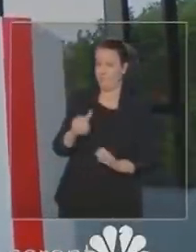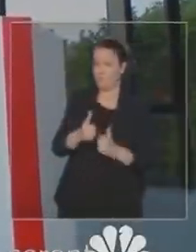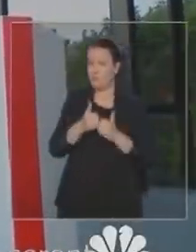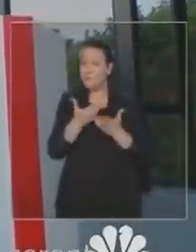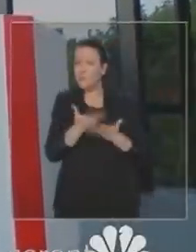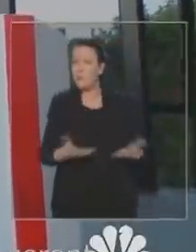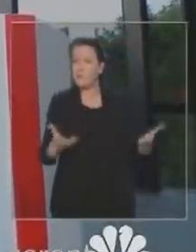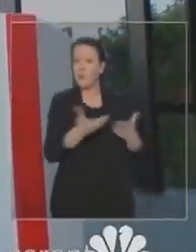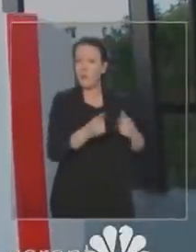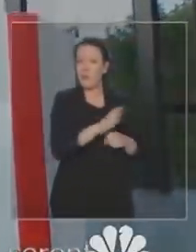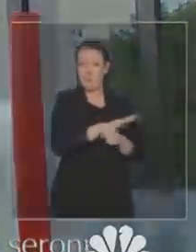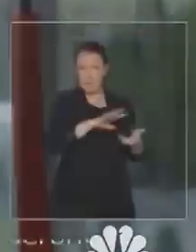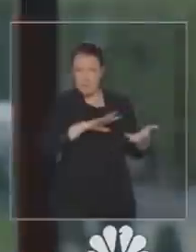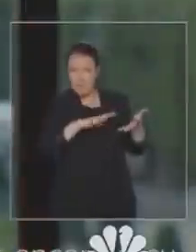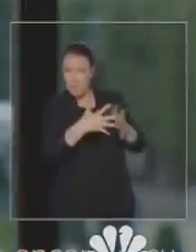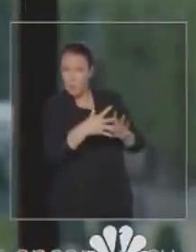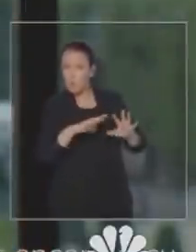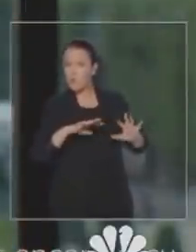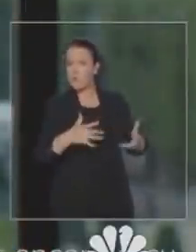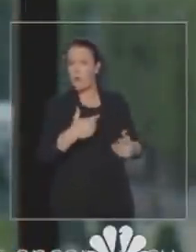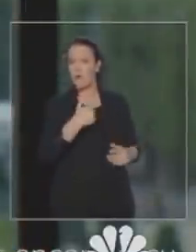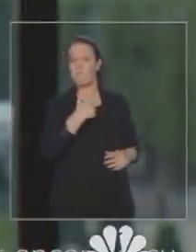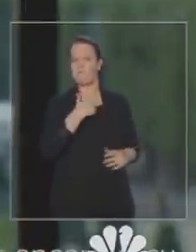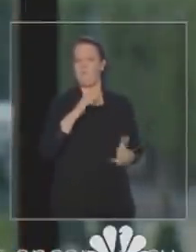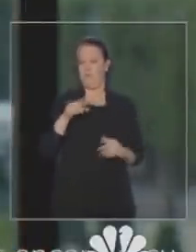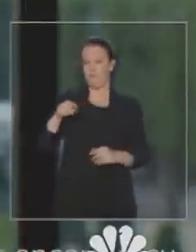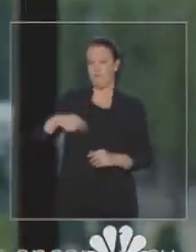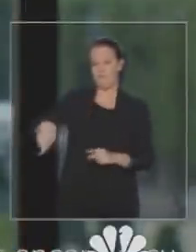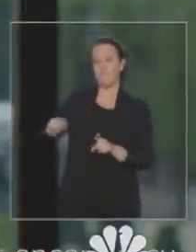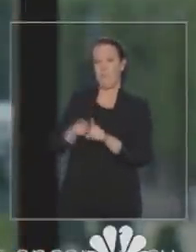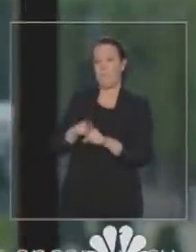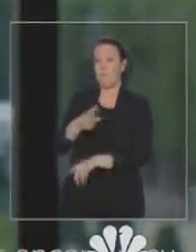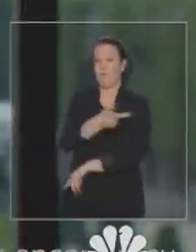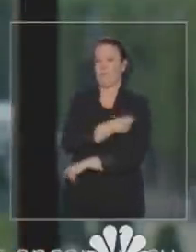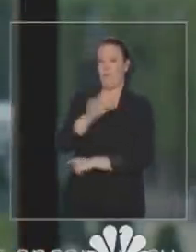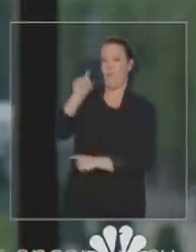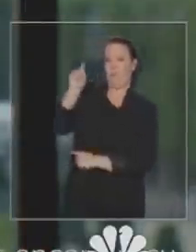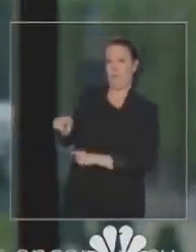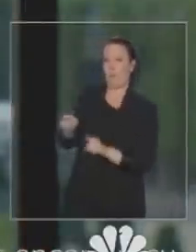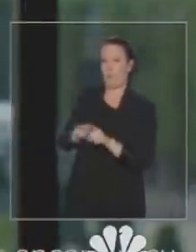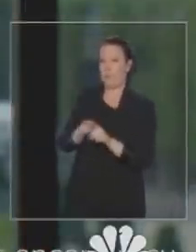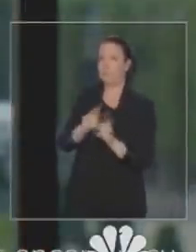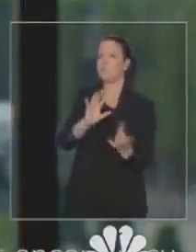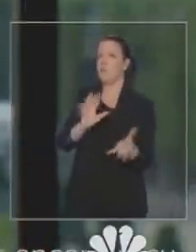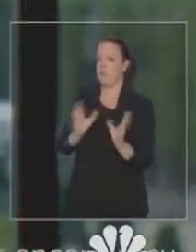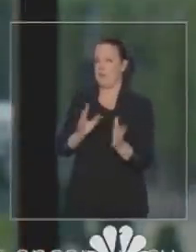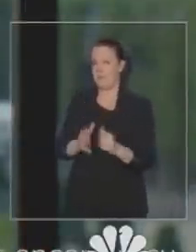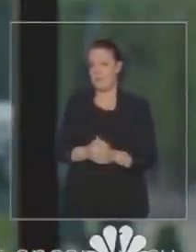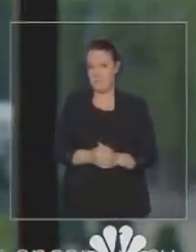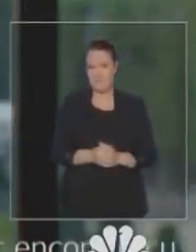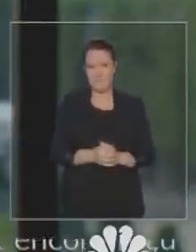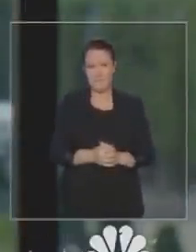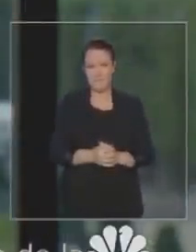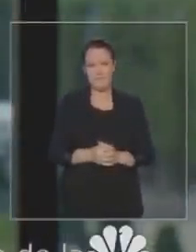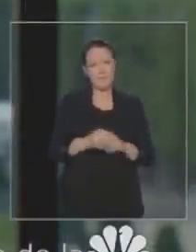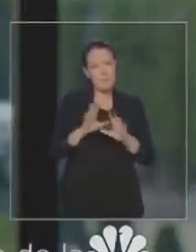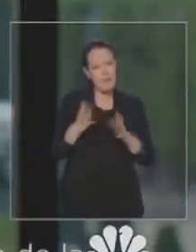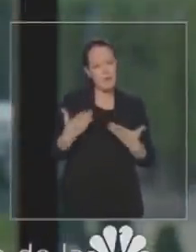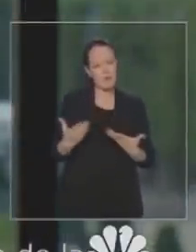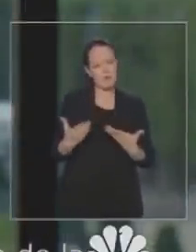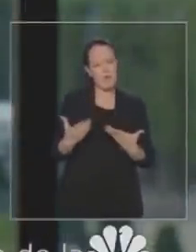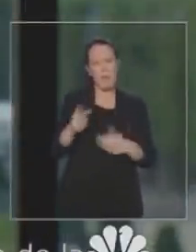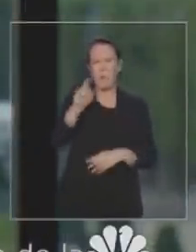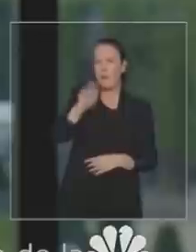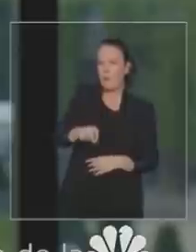we will no doubt have to ask ourselves the question of mandatory vaccination for all french people i am choosing to be confident and i